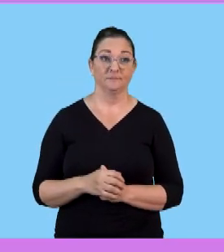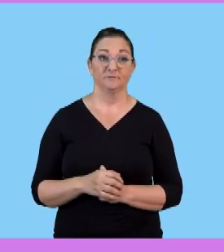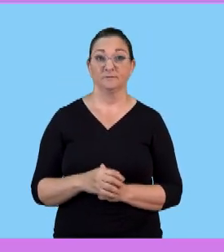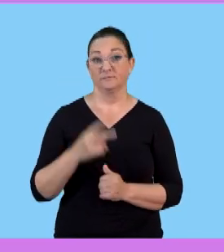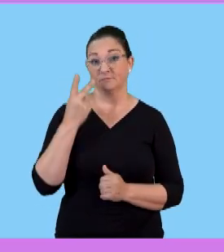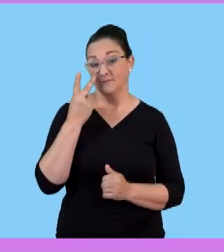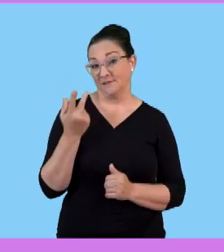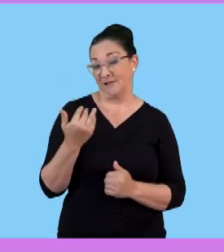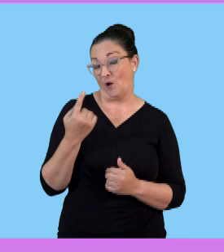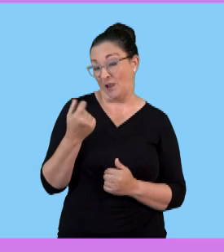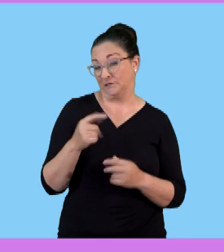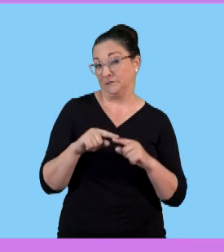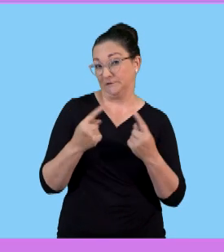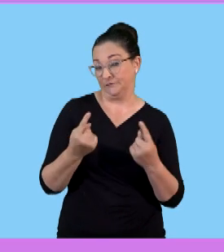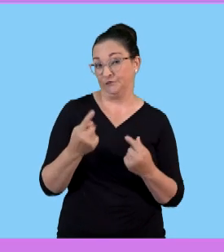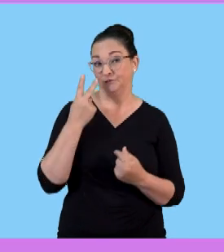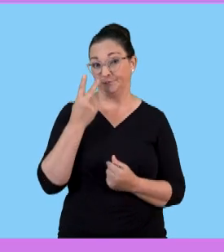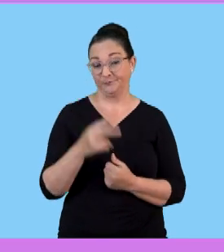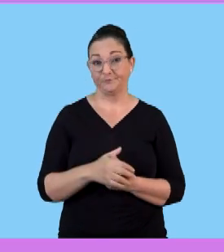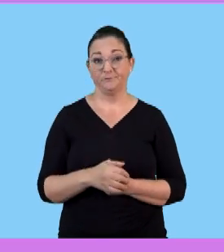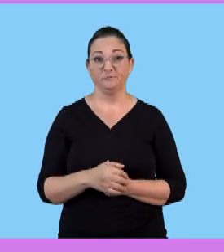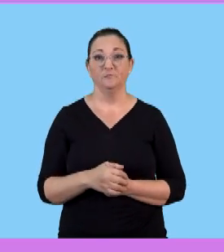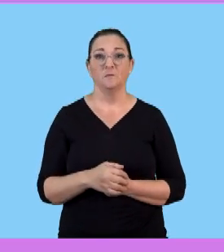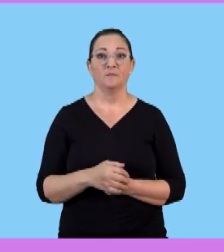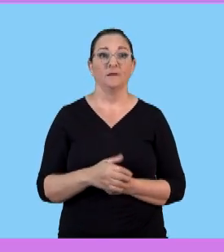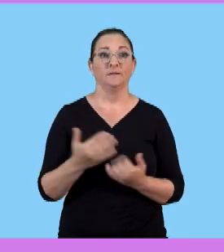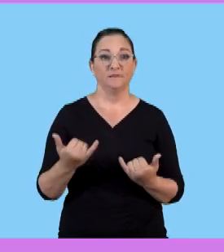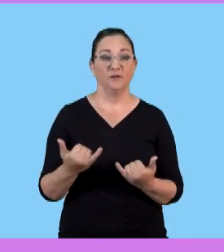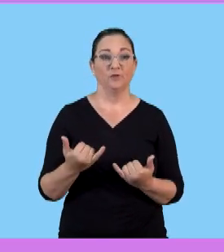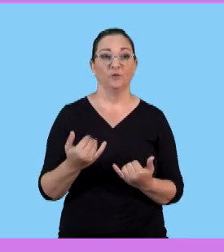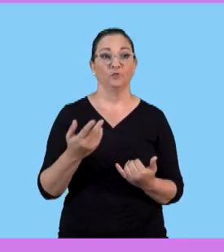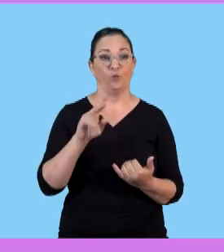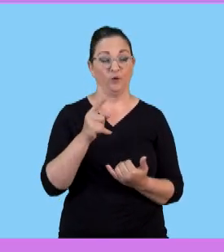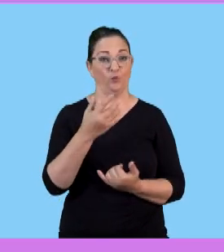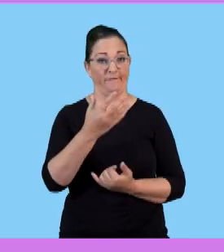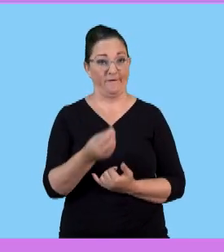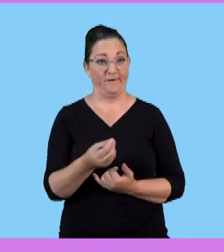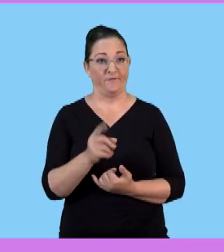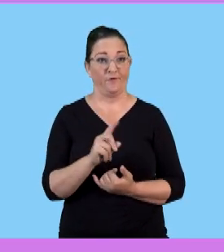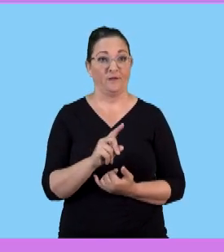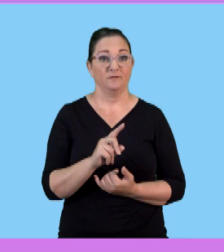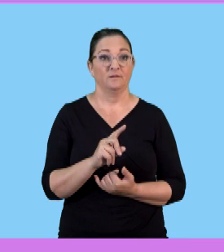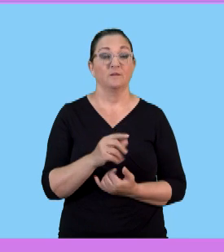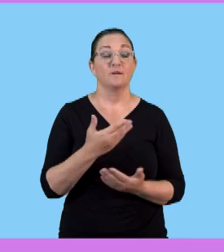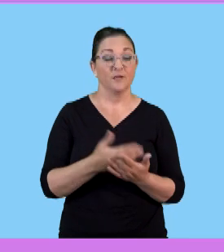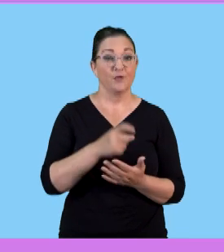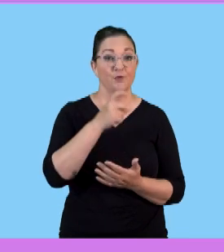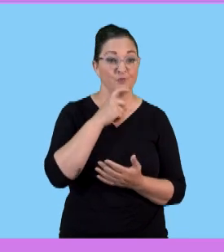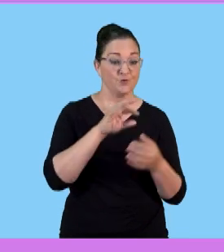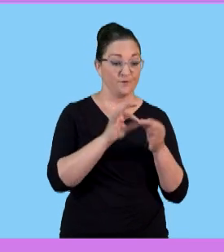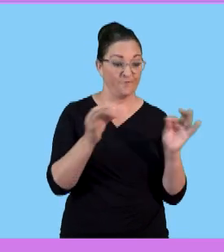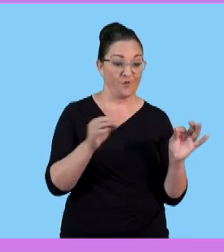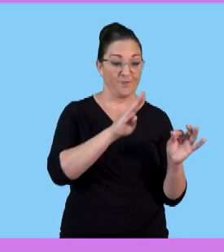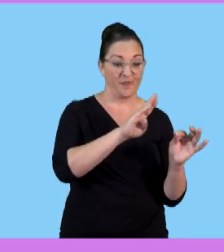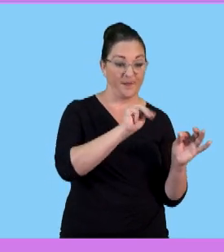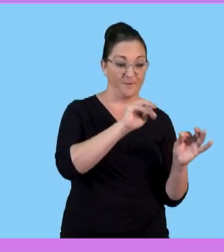All right, so can you see slightly different? Nah. Okay, so therefore always start with what is given to you. So it says you may use